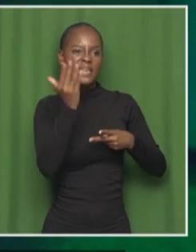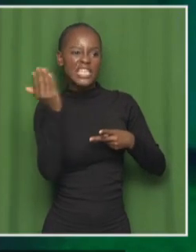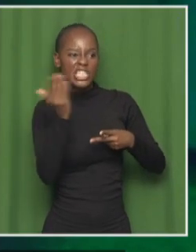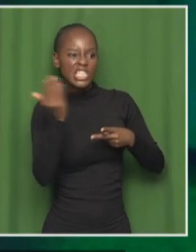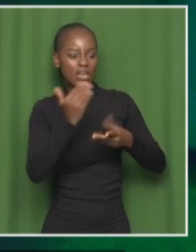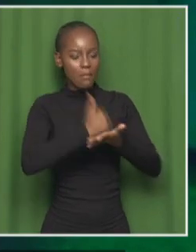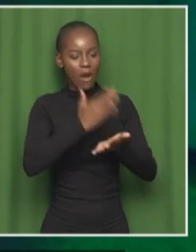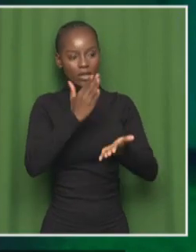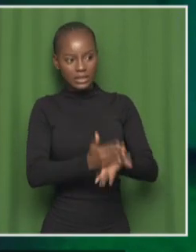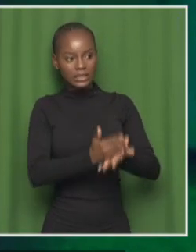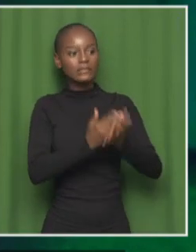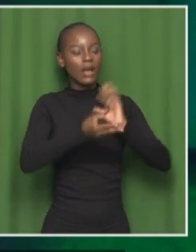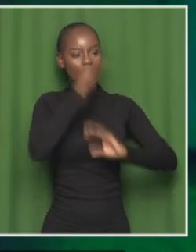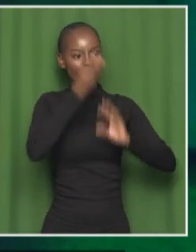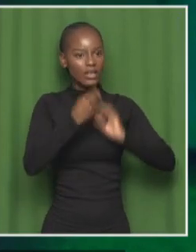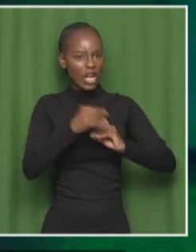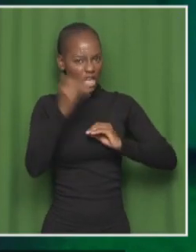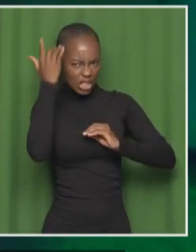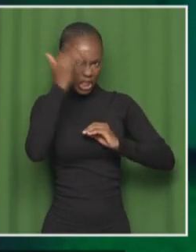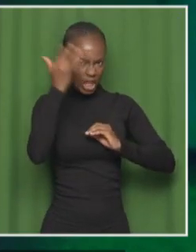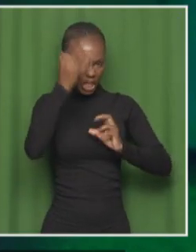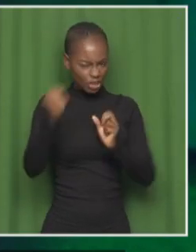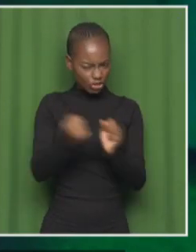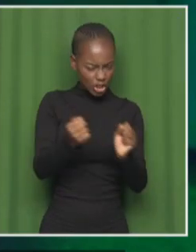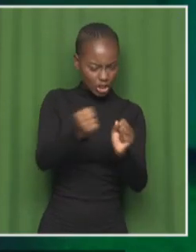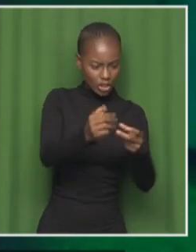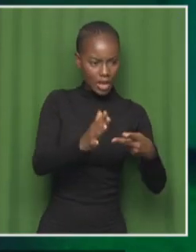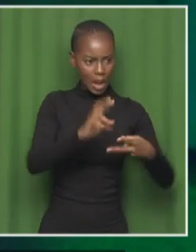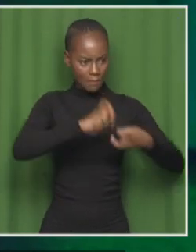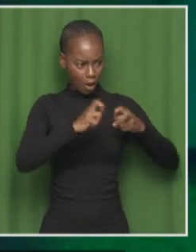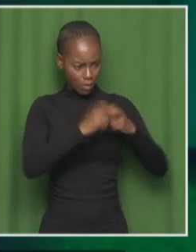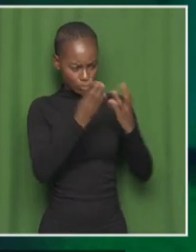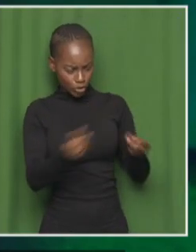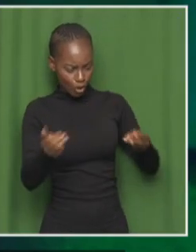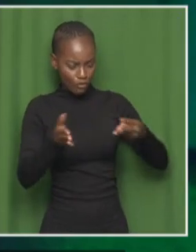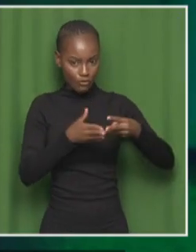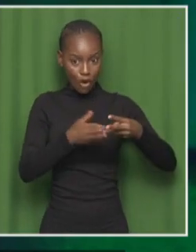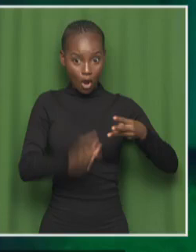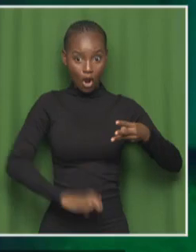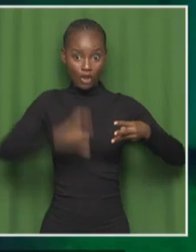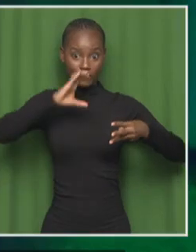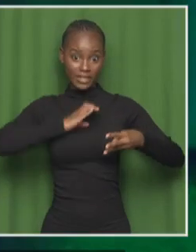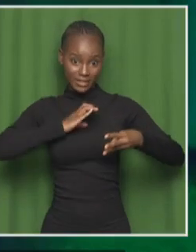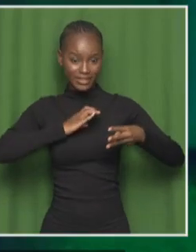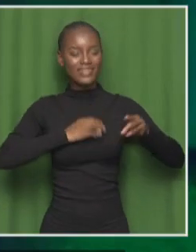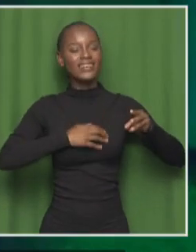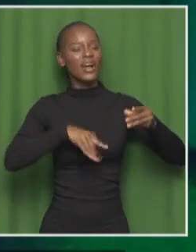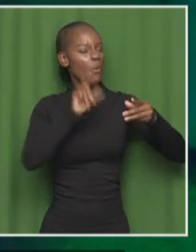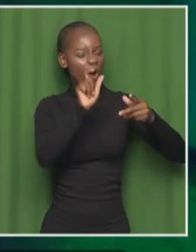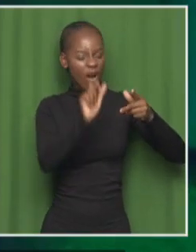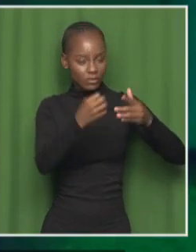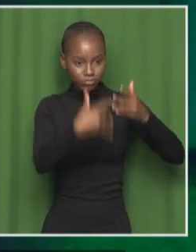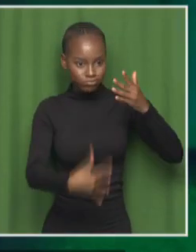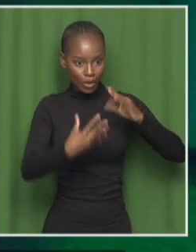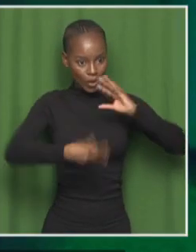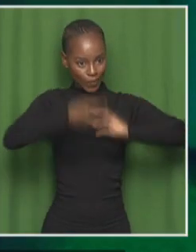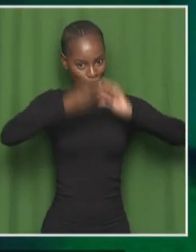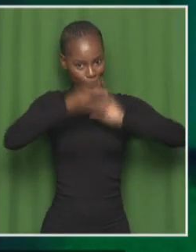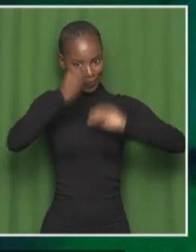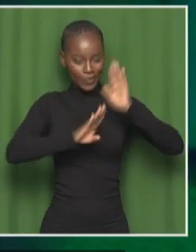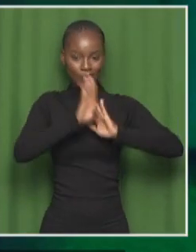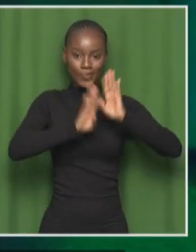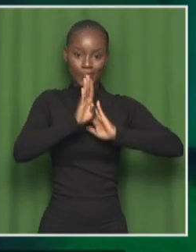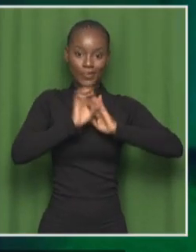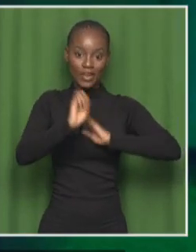addition, strategic thinking, problem solving, confidence, vocabulary. There's so many ways that it